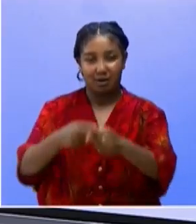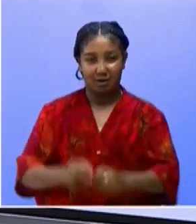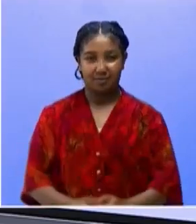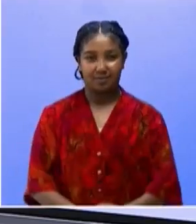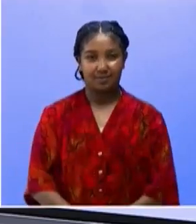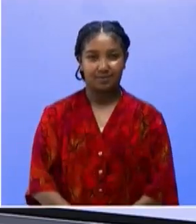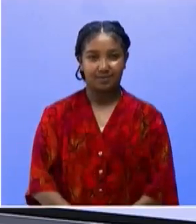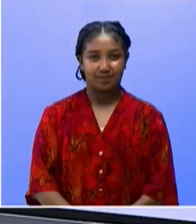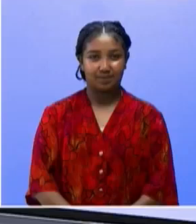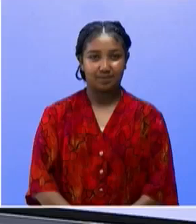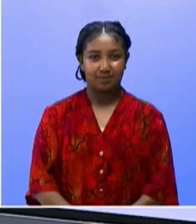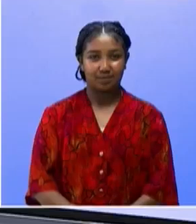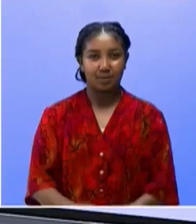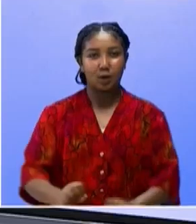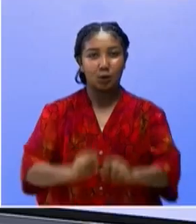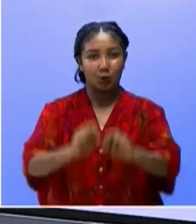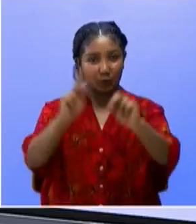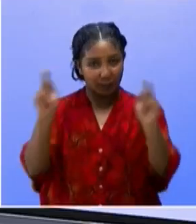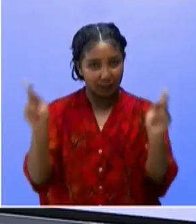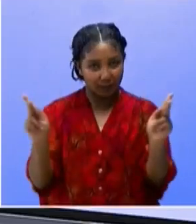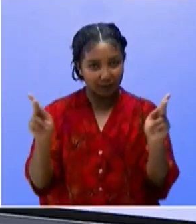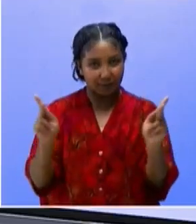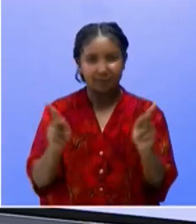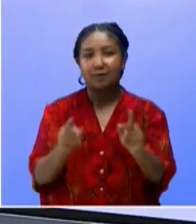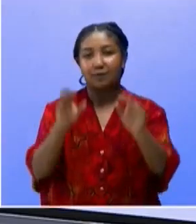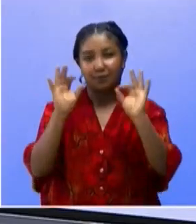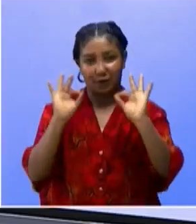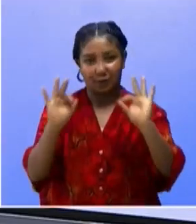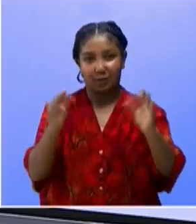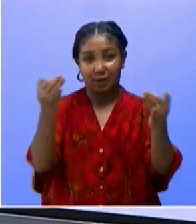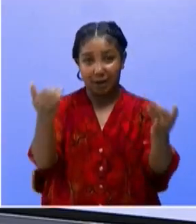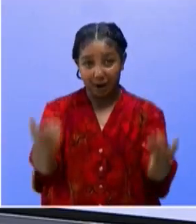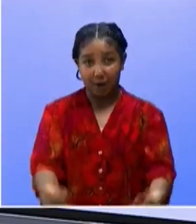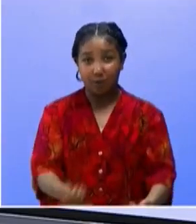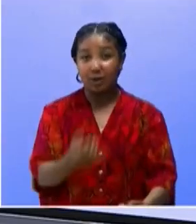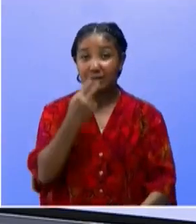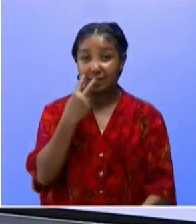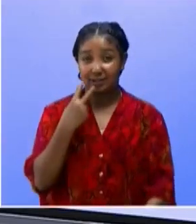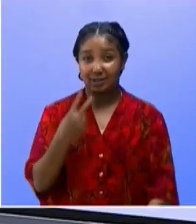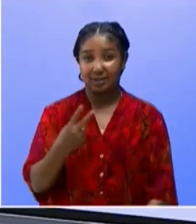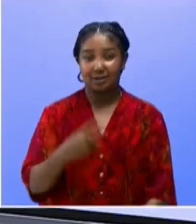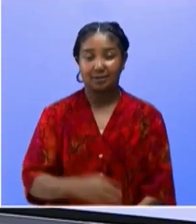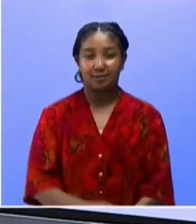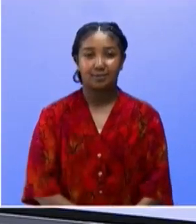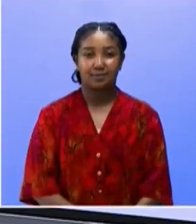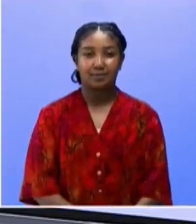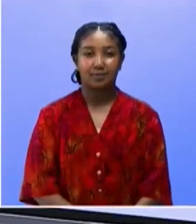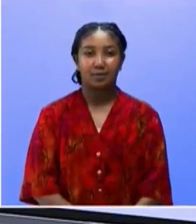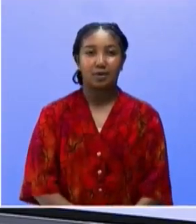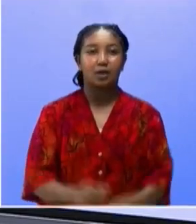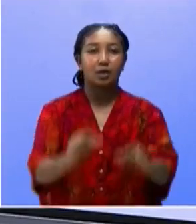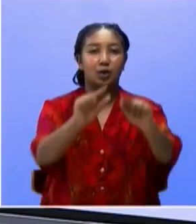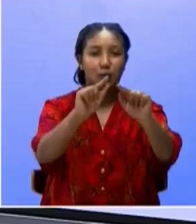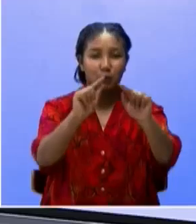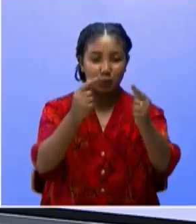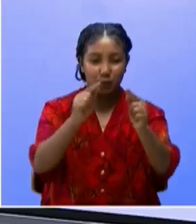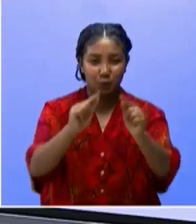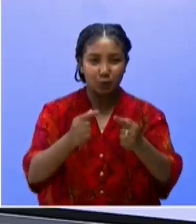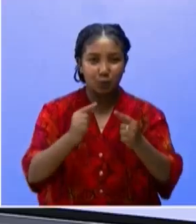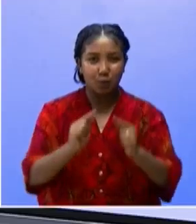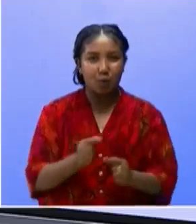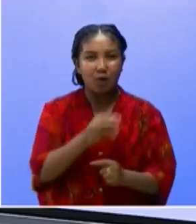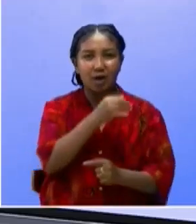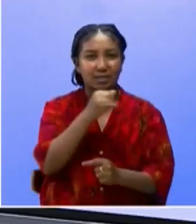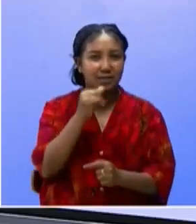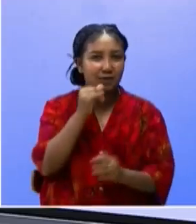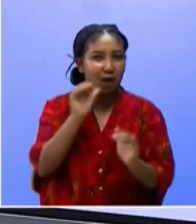adjectives. Okay? Very good. Now let us see the group of adjectives, how they